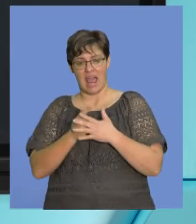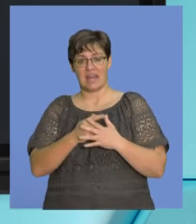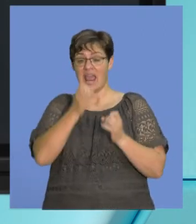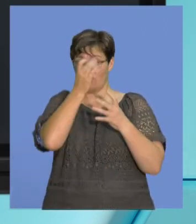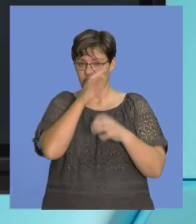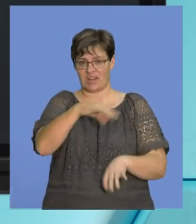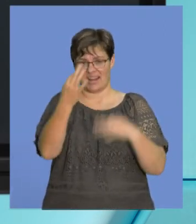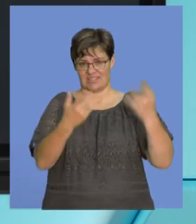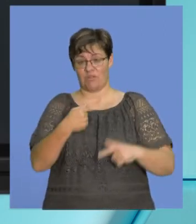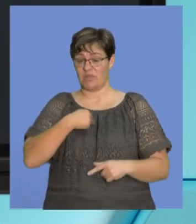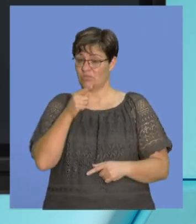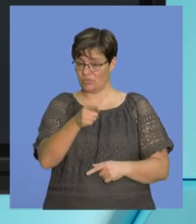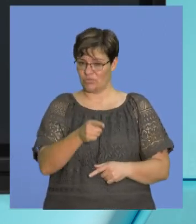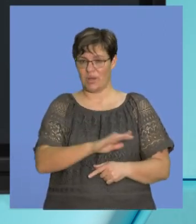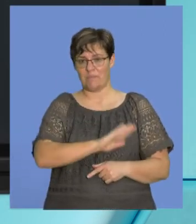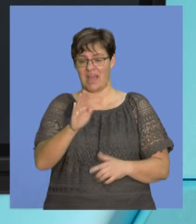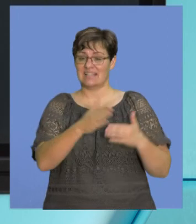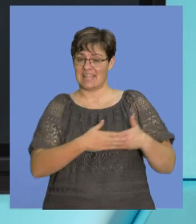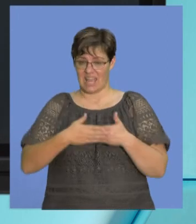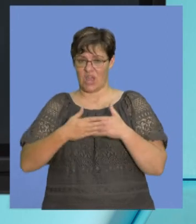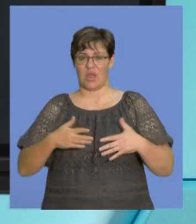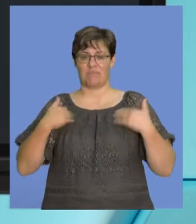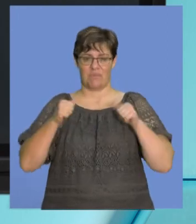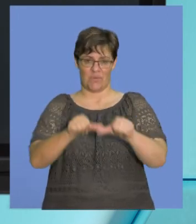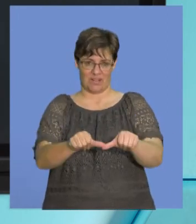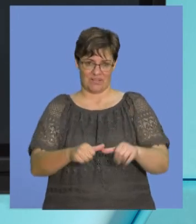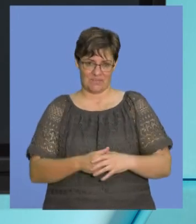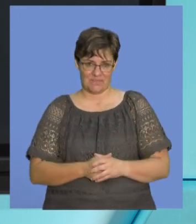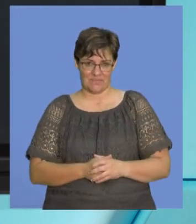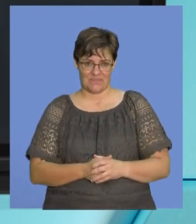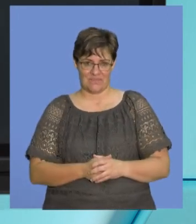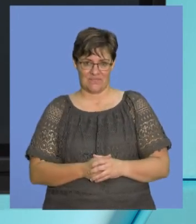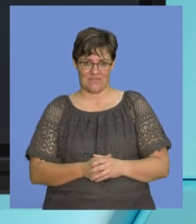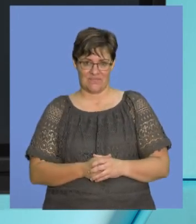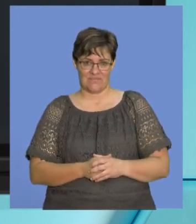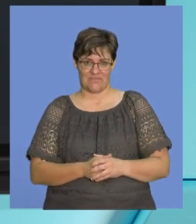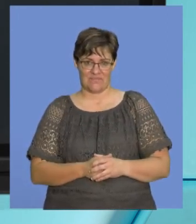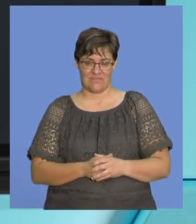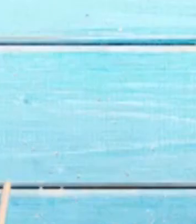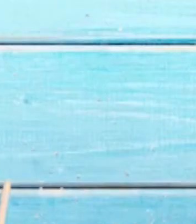conclusions and analyze information. From me to you, bye, take care, keep well.